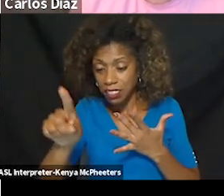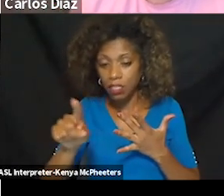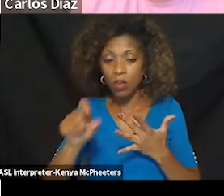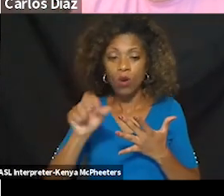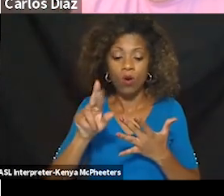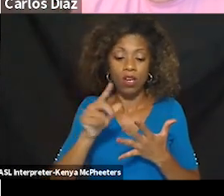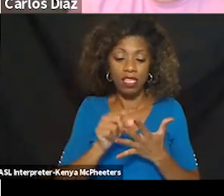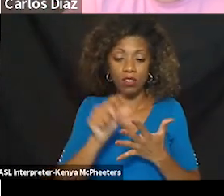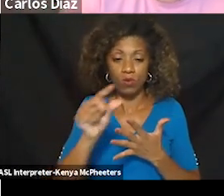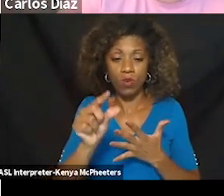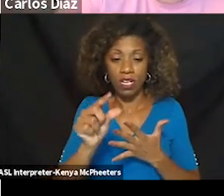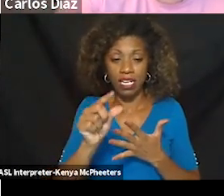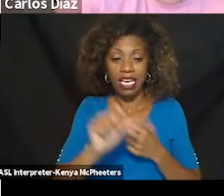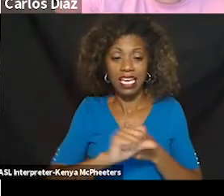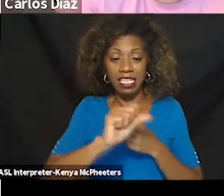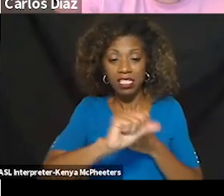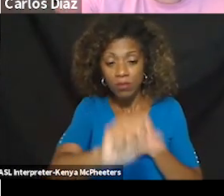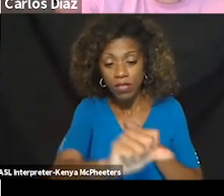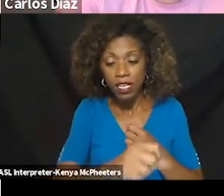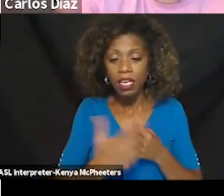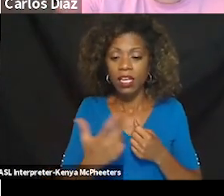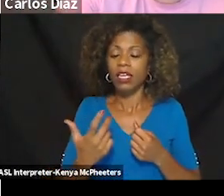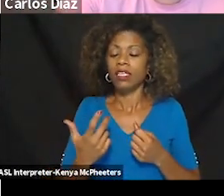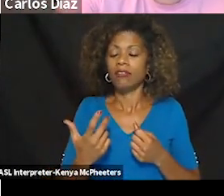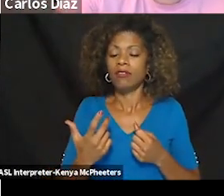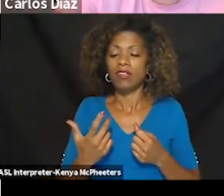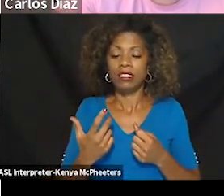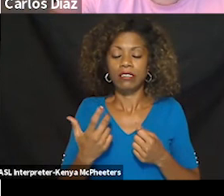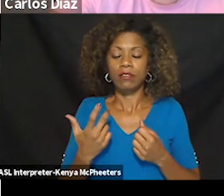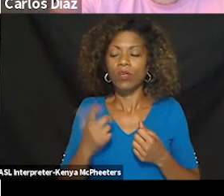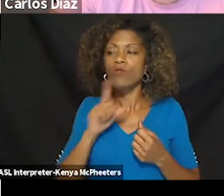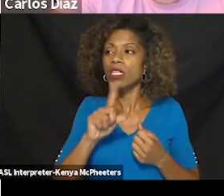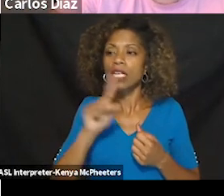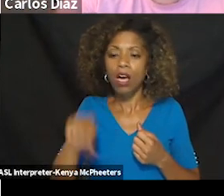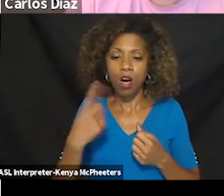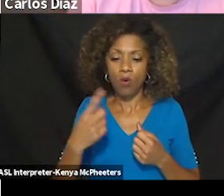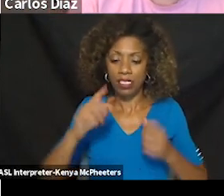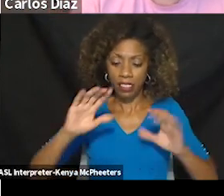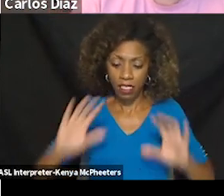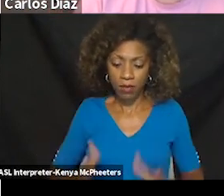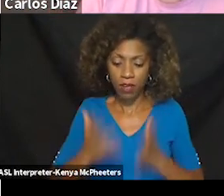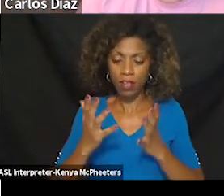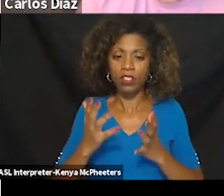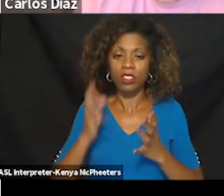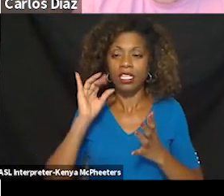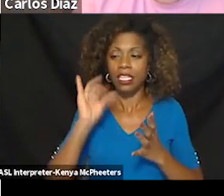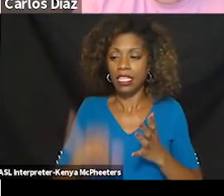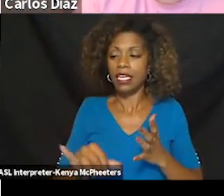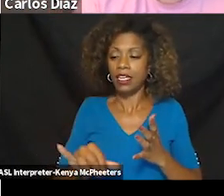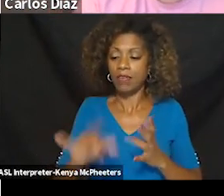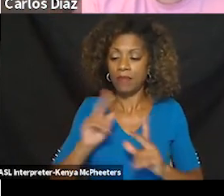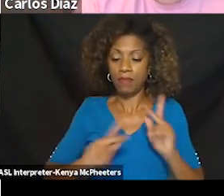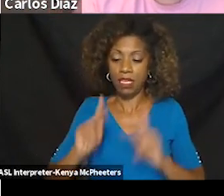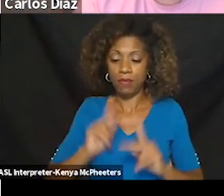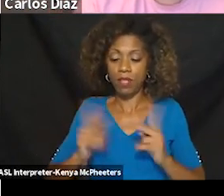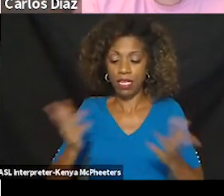little things folks will always remember. So we always encourage our panelists to do that. And right now, I'm also